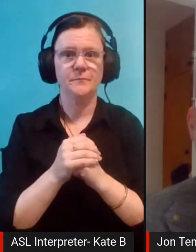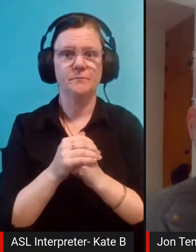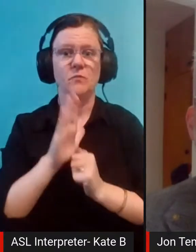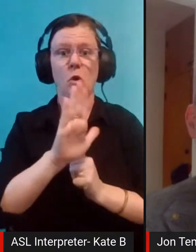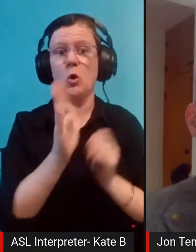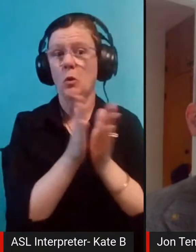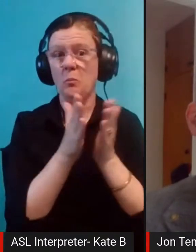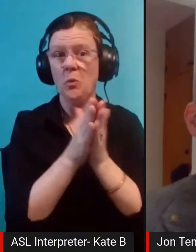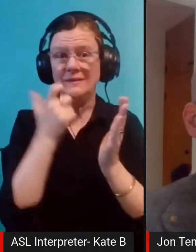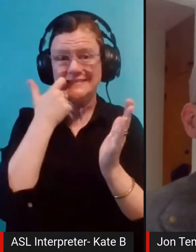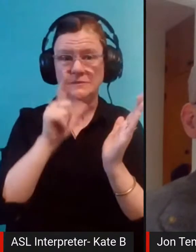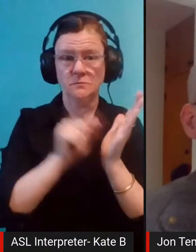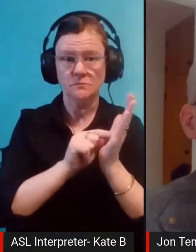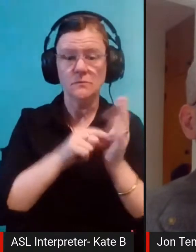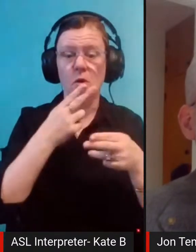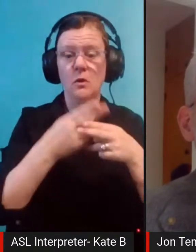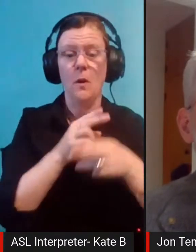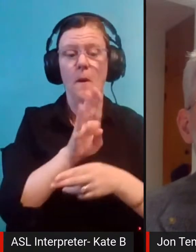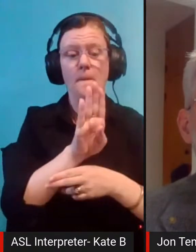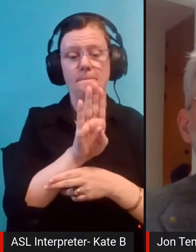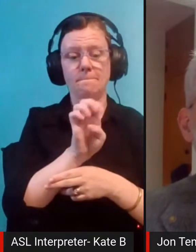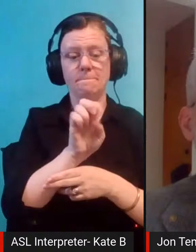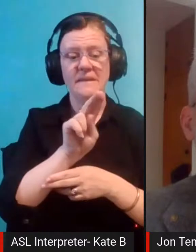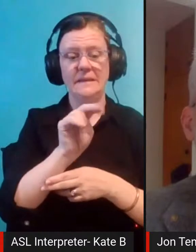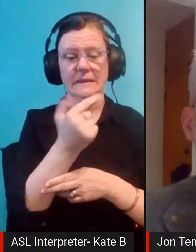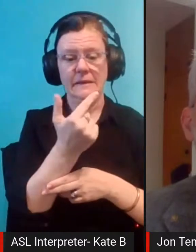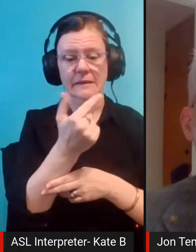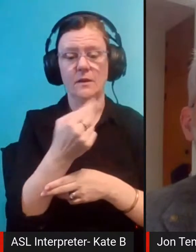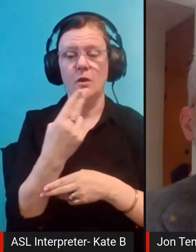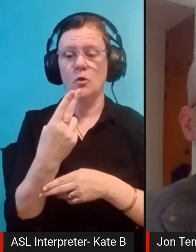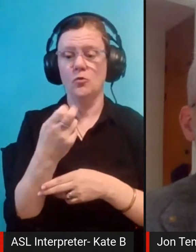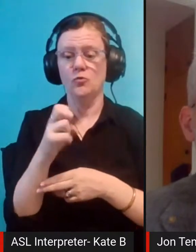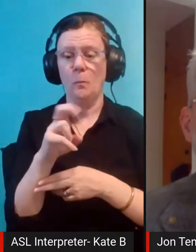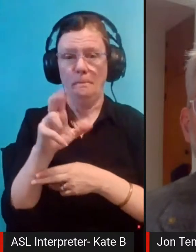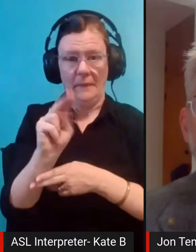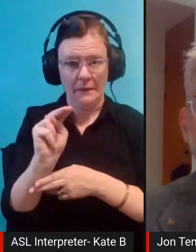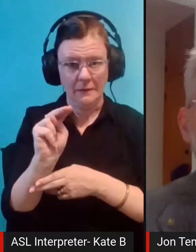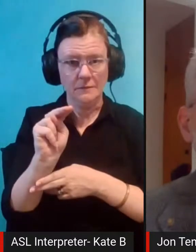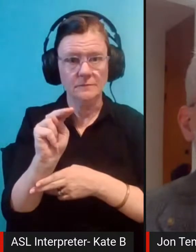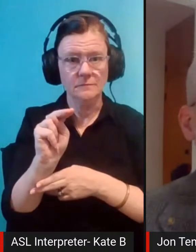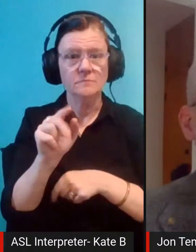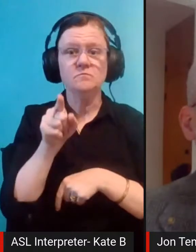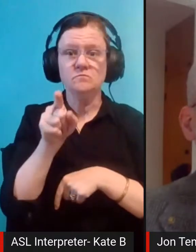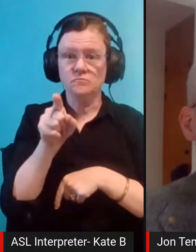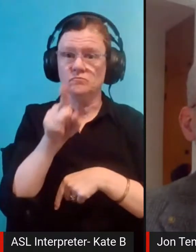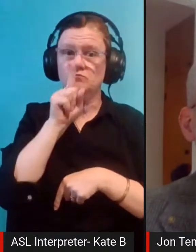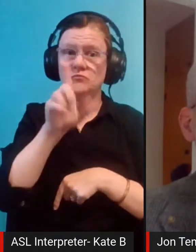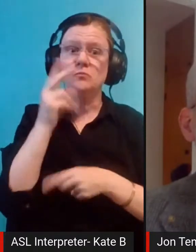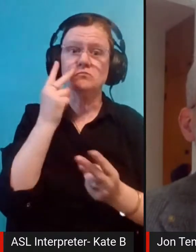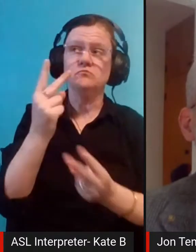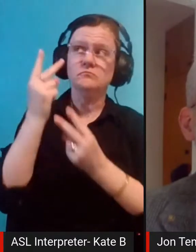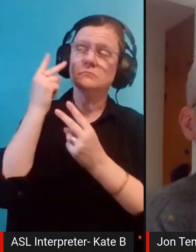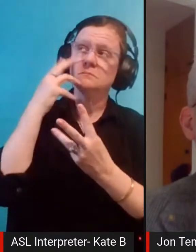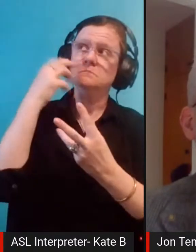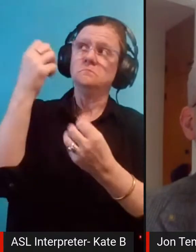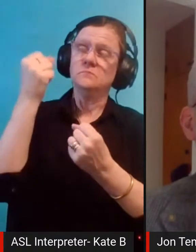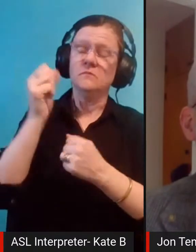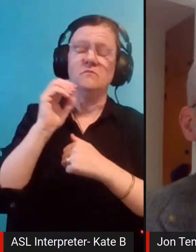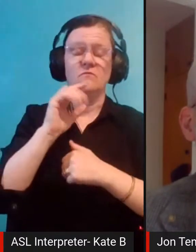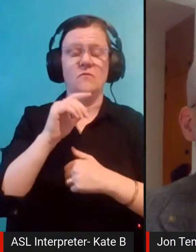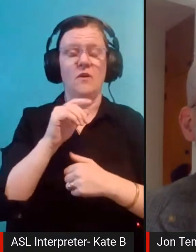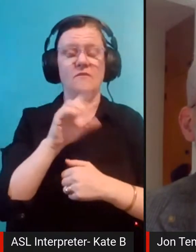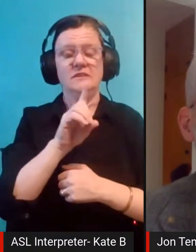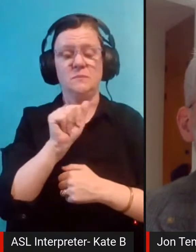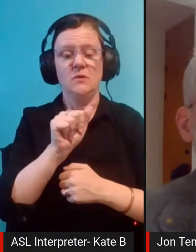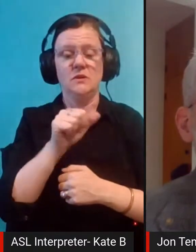memoir, Being Human, an Unrepentant Memoir of a Disability Rights Activist, was